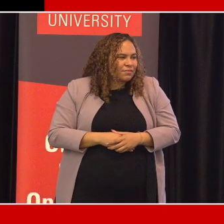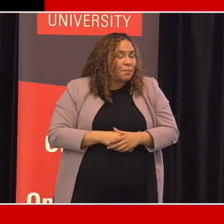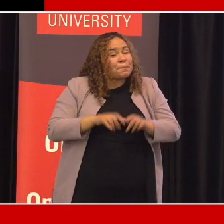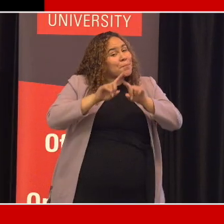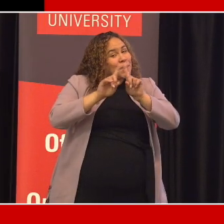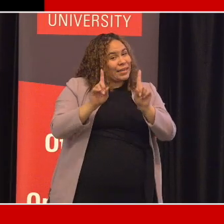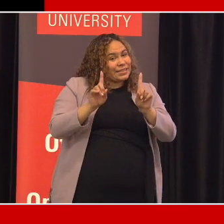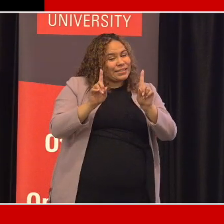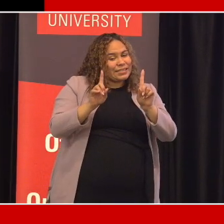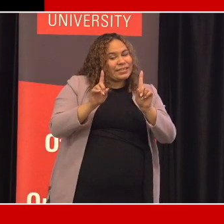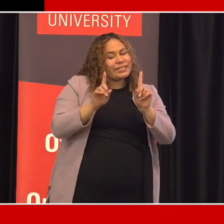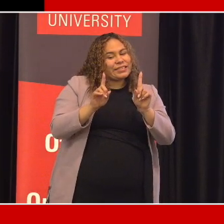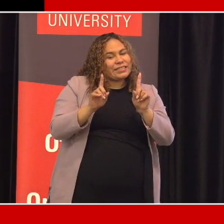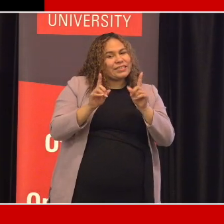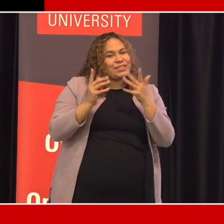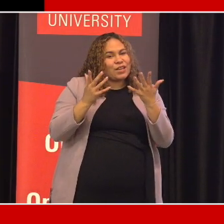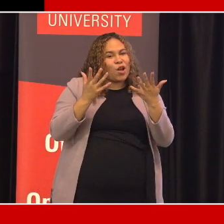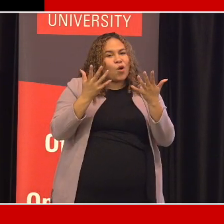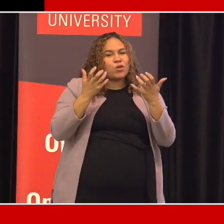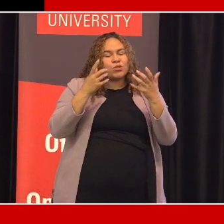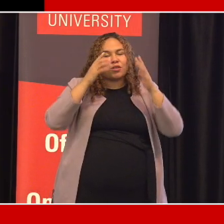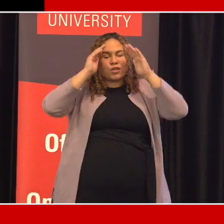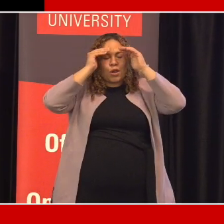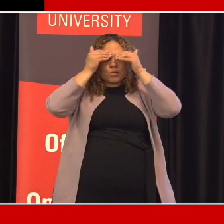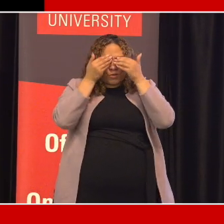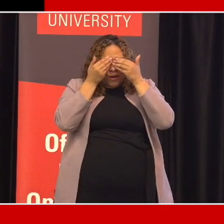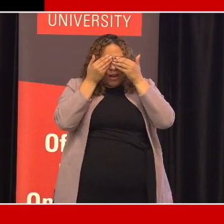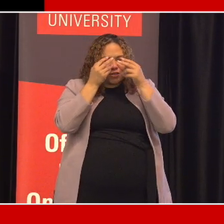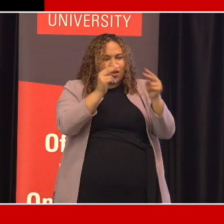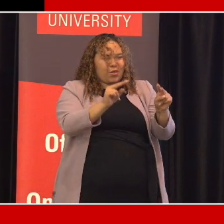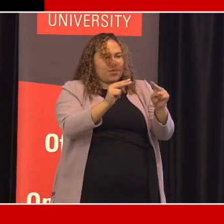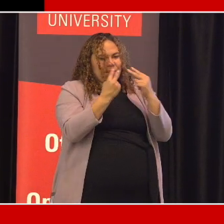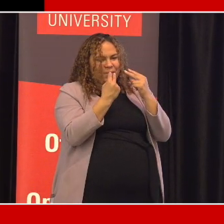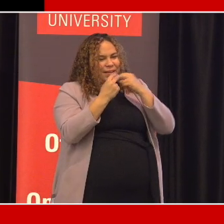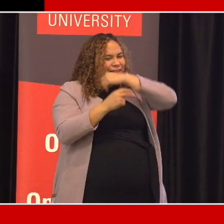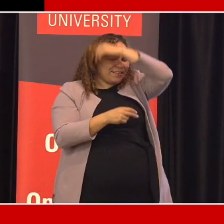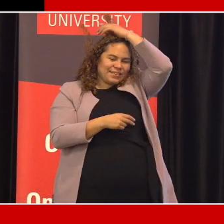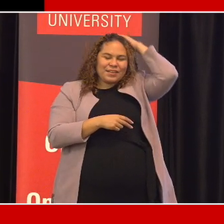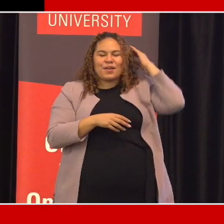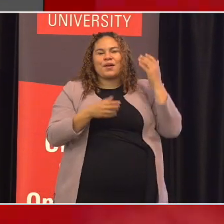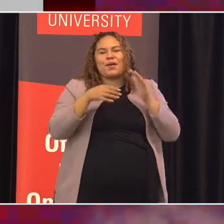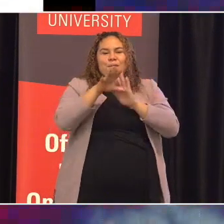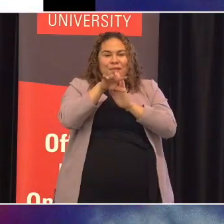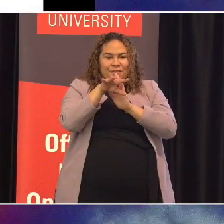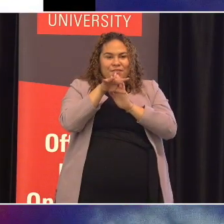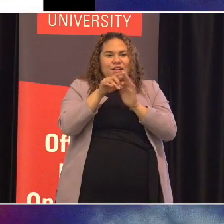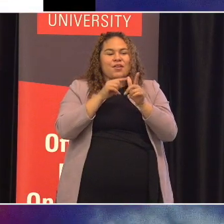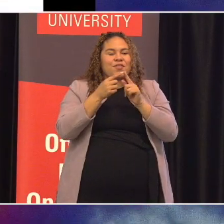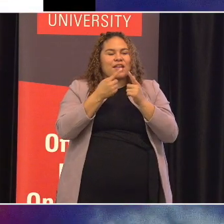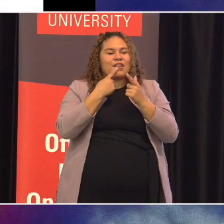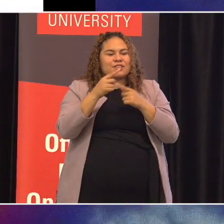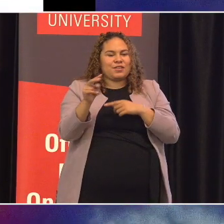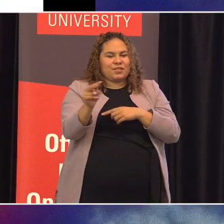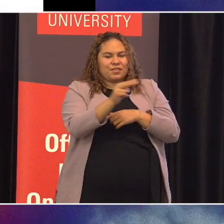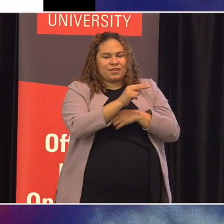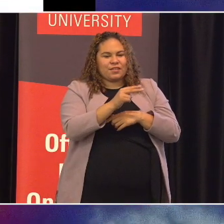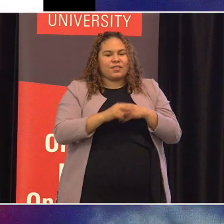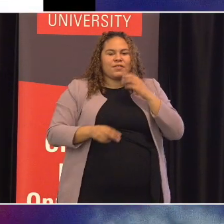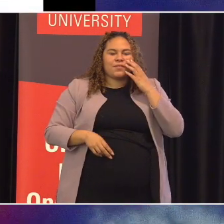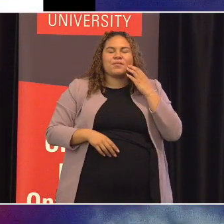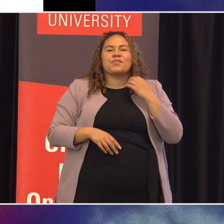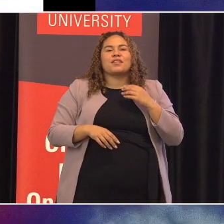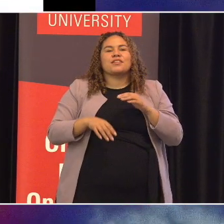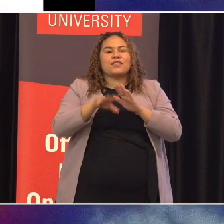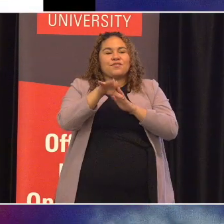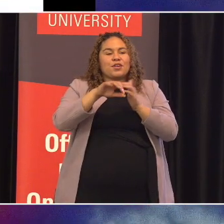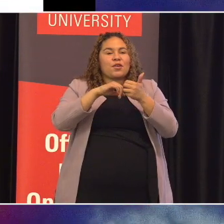But I want you to close your eyes, and I'm going to play you a video, and I'm going to tell you to open your eyes. This is a video on how to use